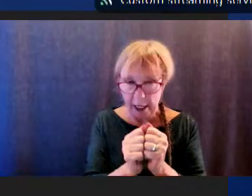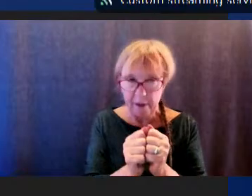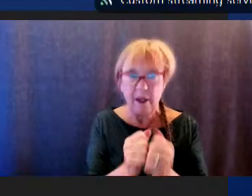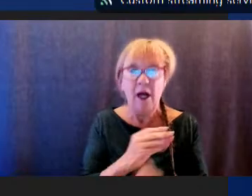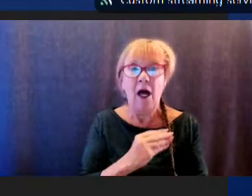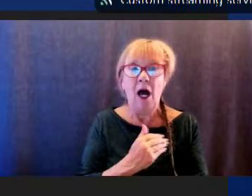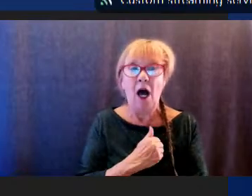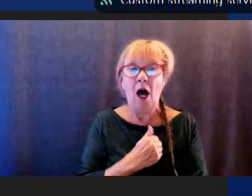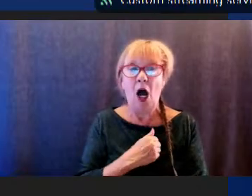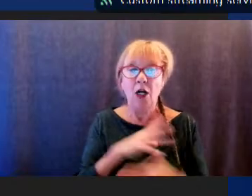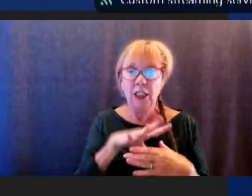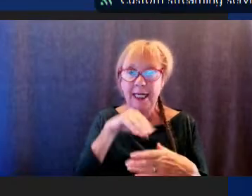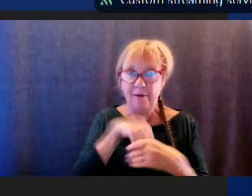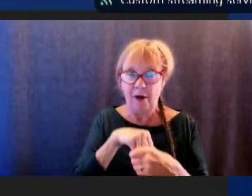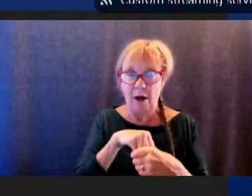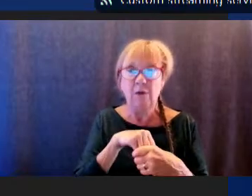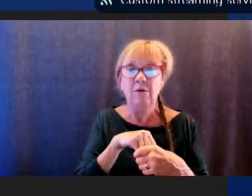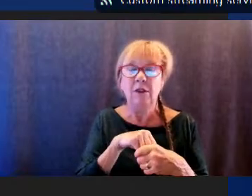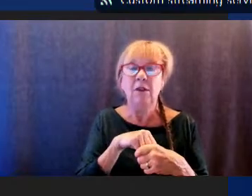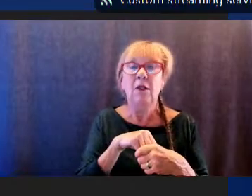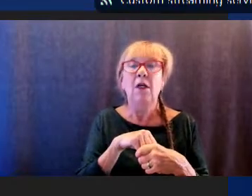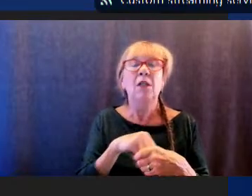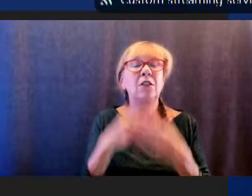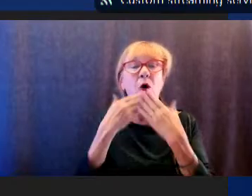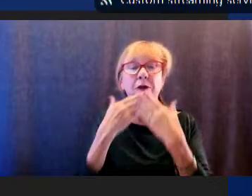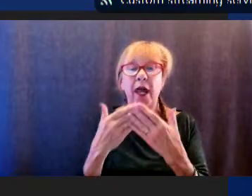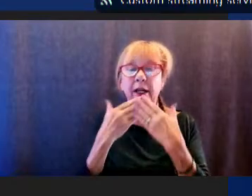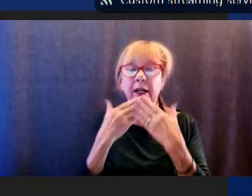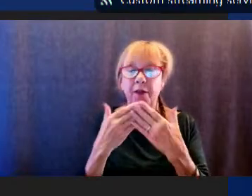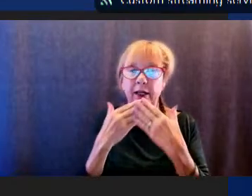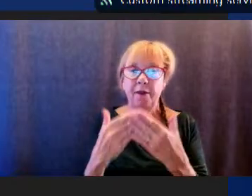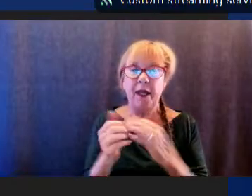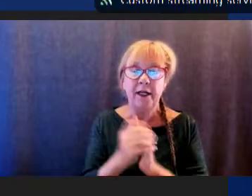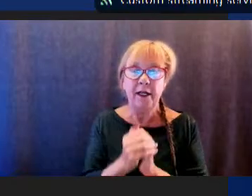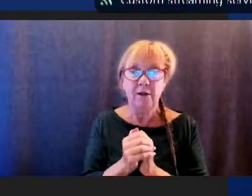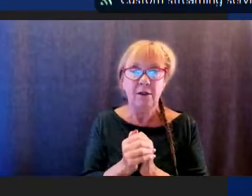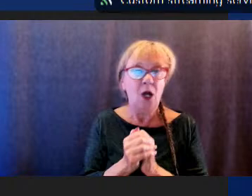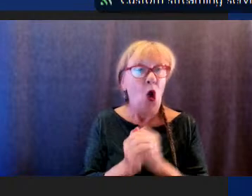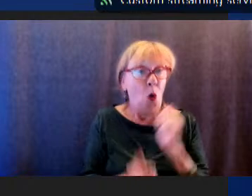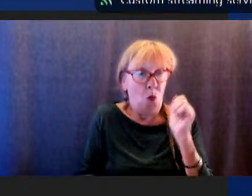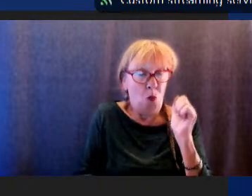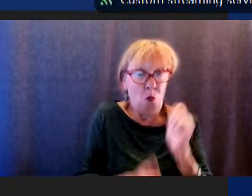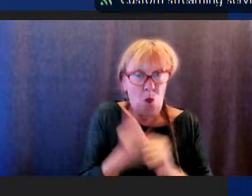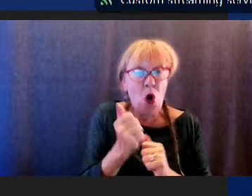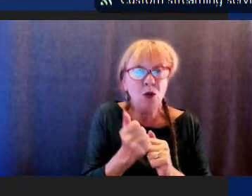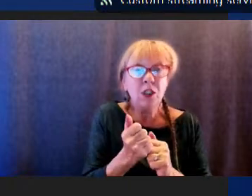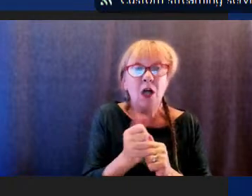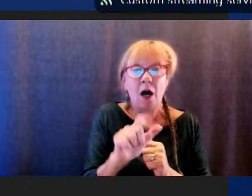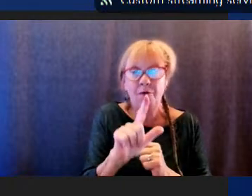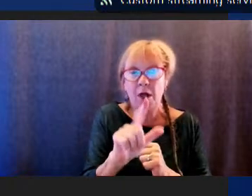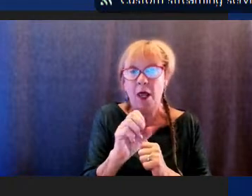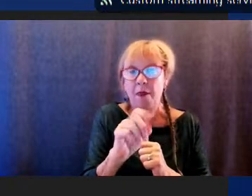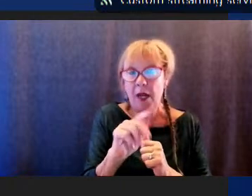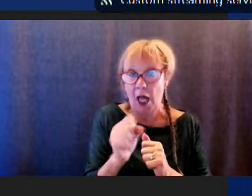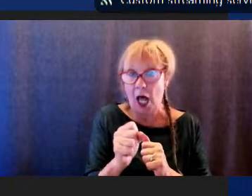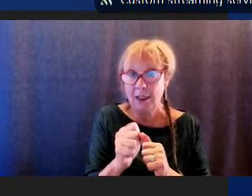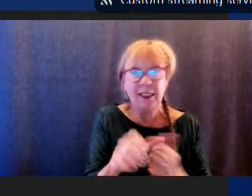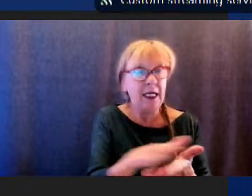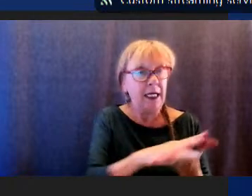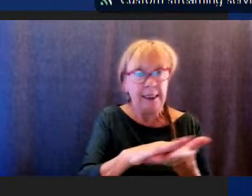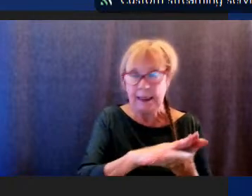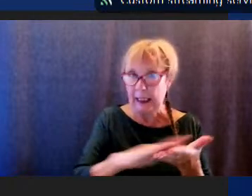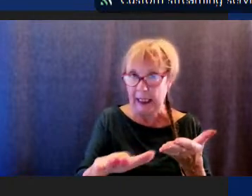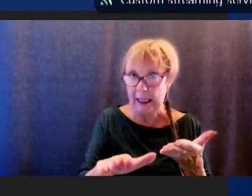everything that you've done. While an overwhelming majority of parcels are cleared, there are still residential and